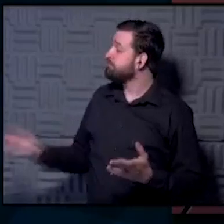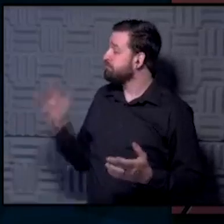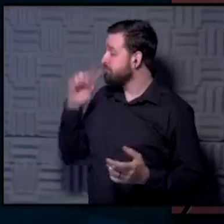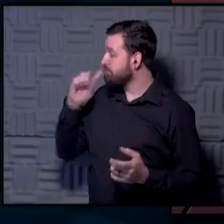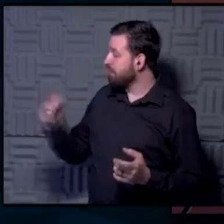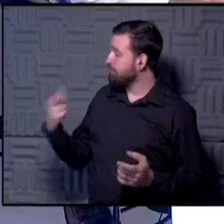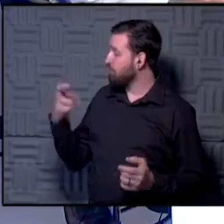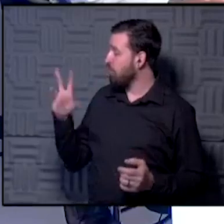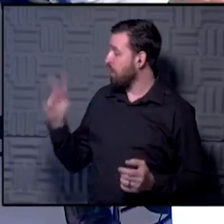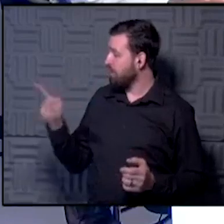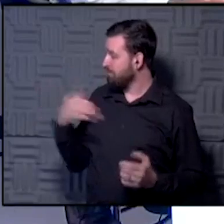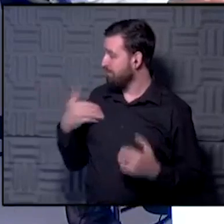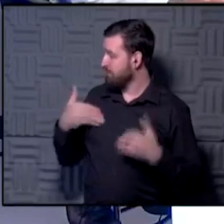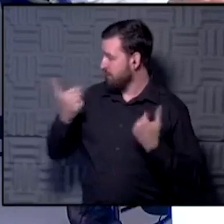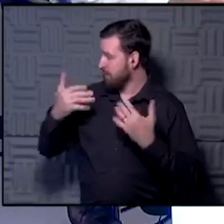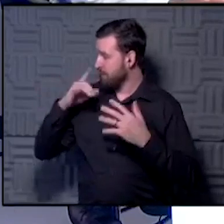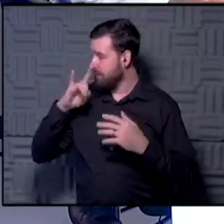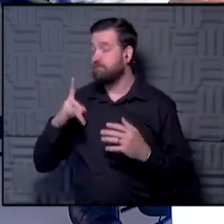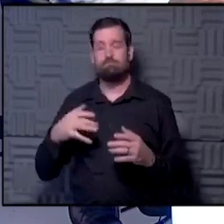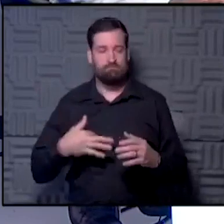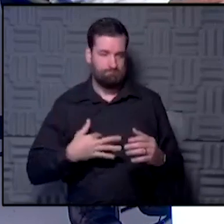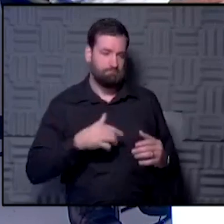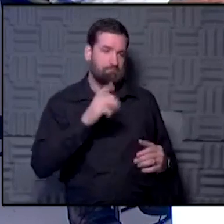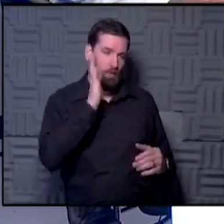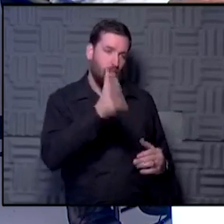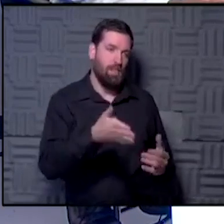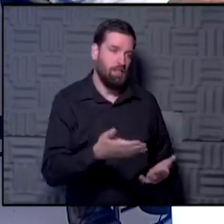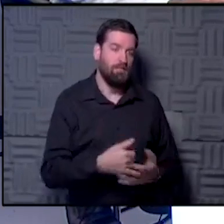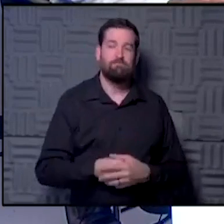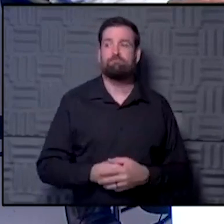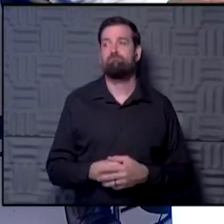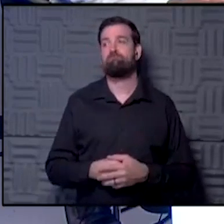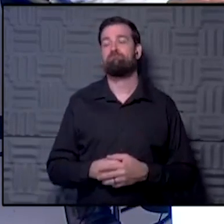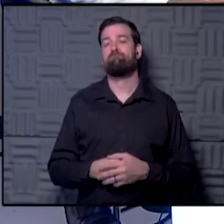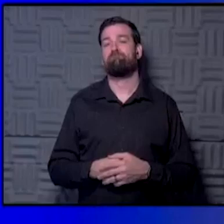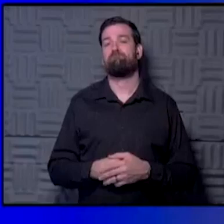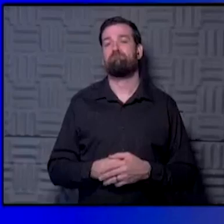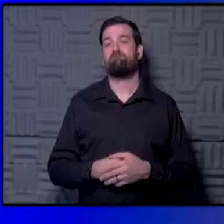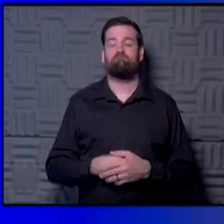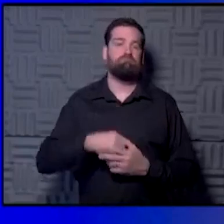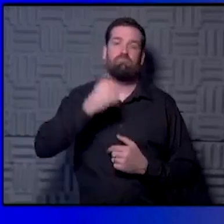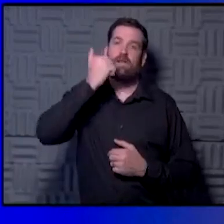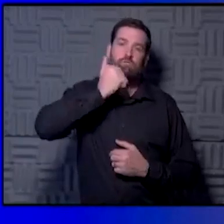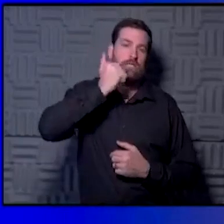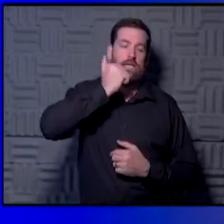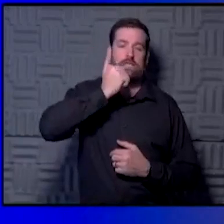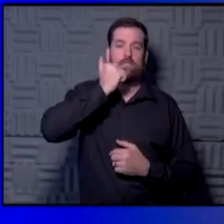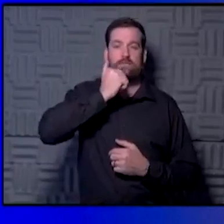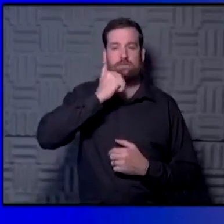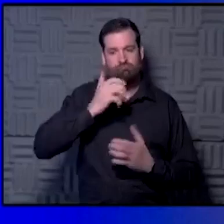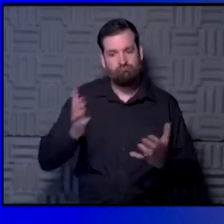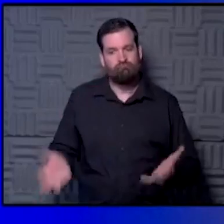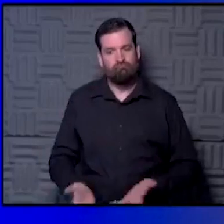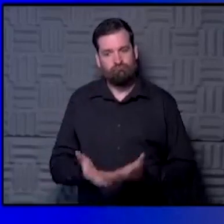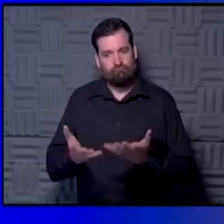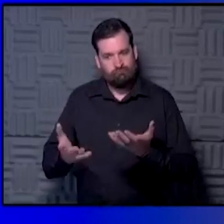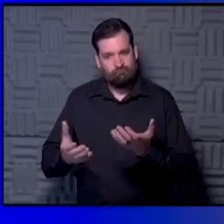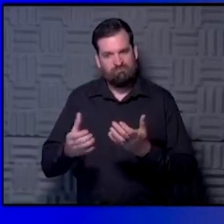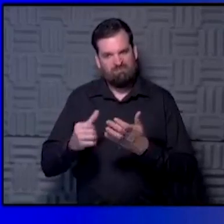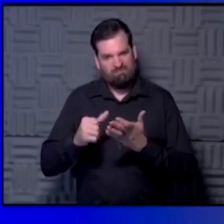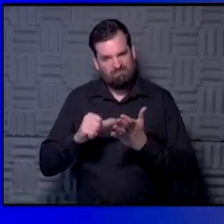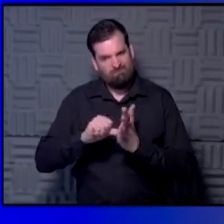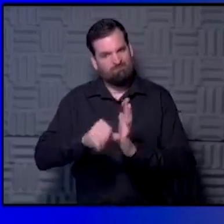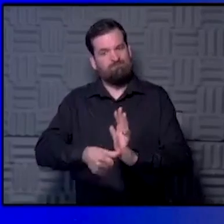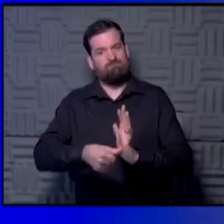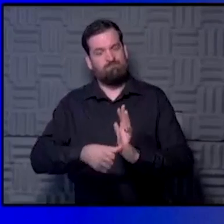Cock? You've got young kids. Yeah, I will. I certainly continue on a daily basis to gently reinforce